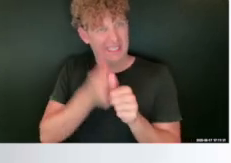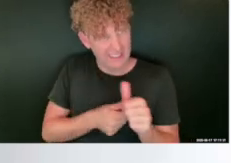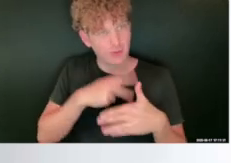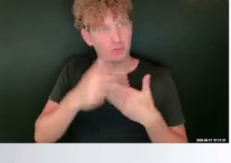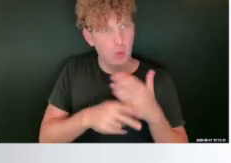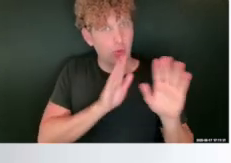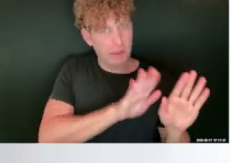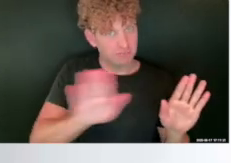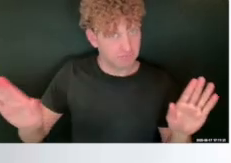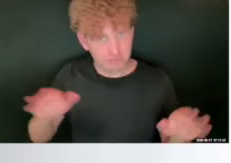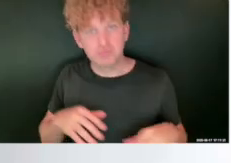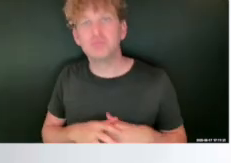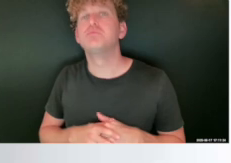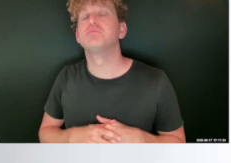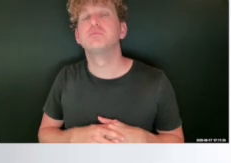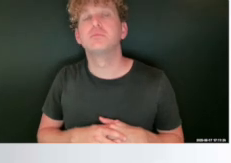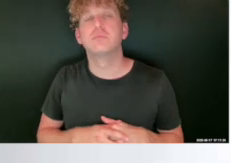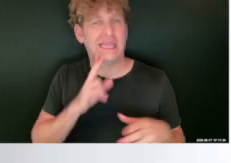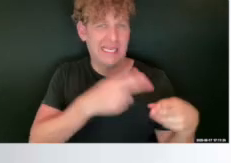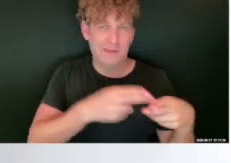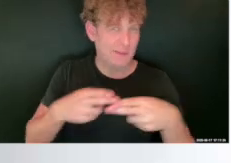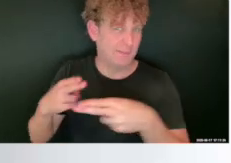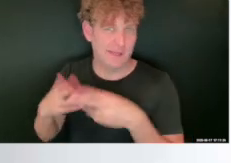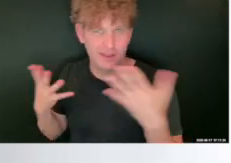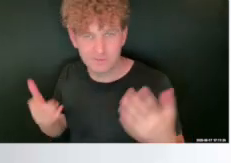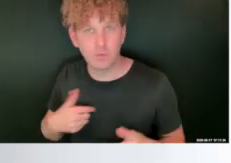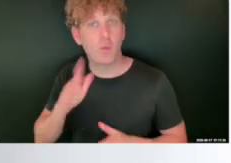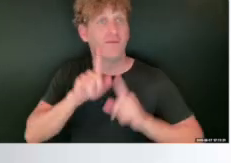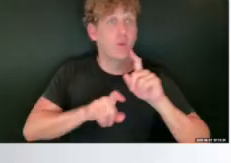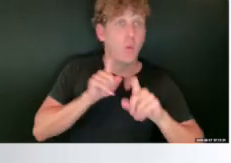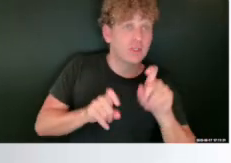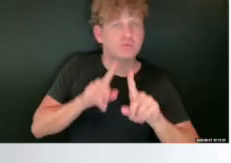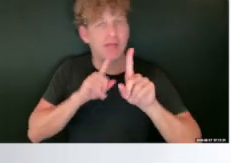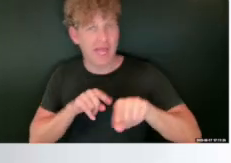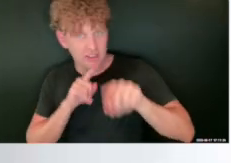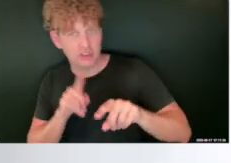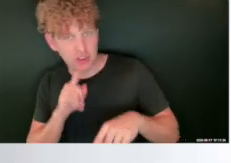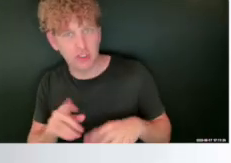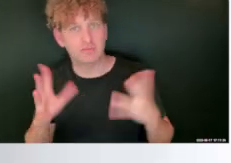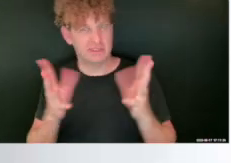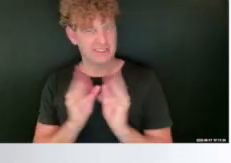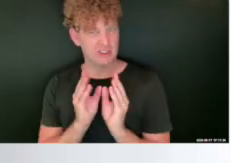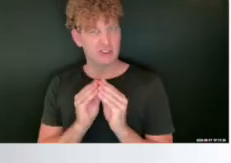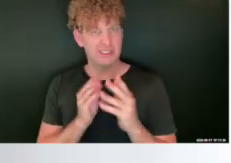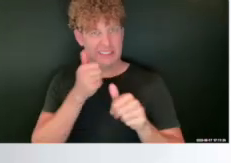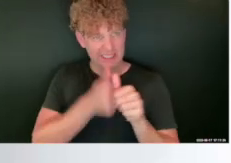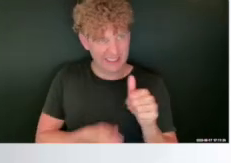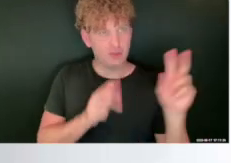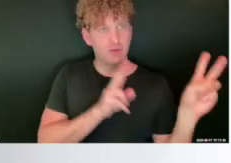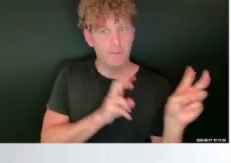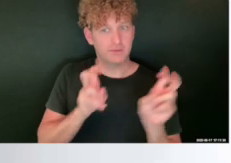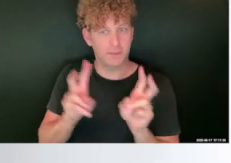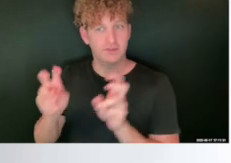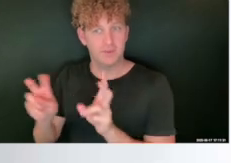slide. Earlier projects, such as the Clean Vehicle Rebate Project and Clean Truck and